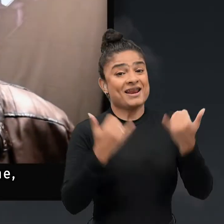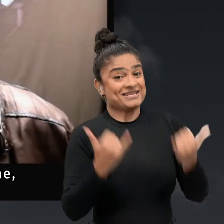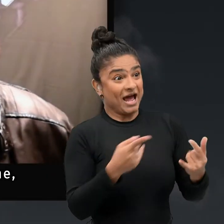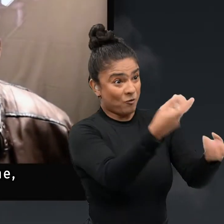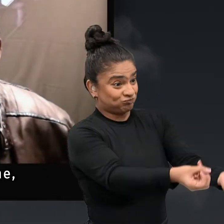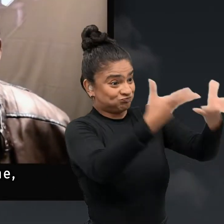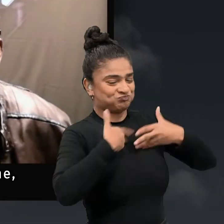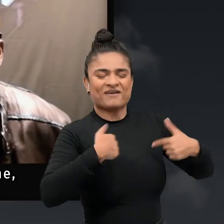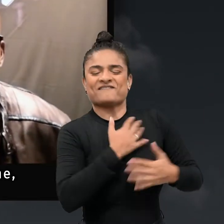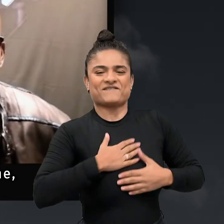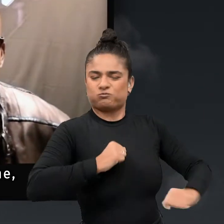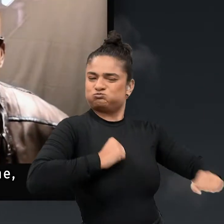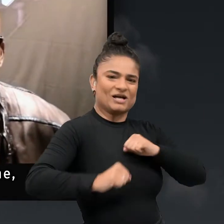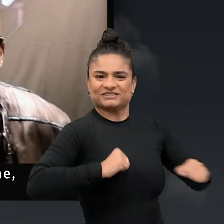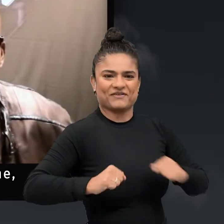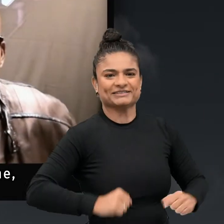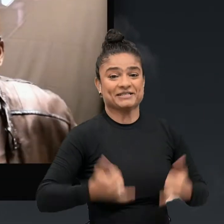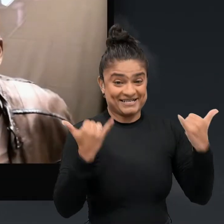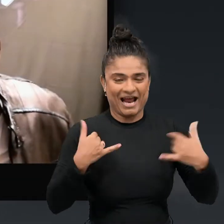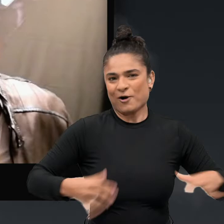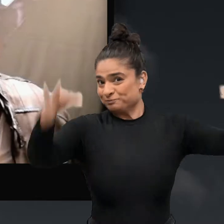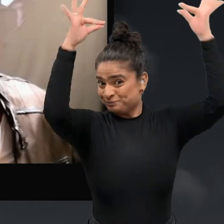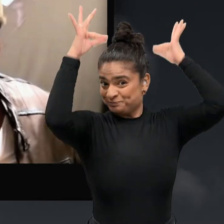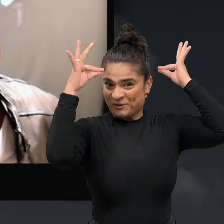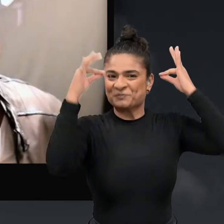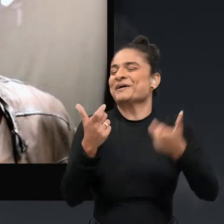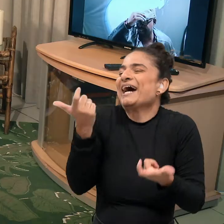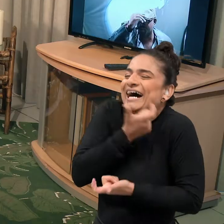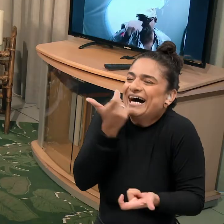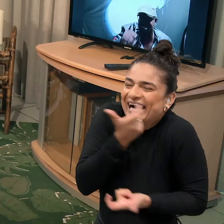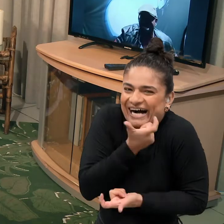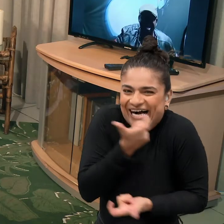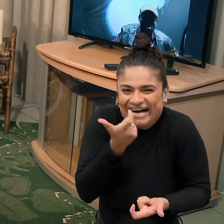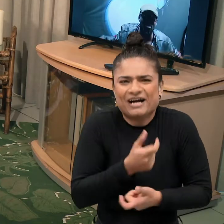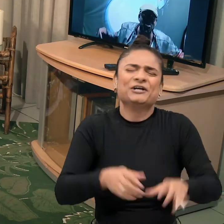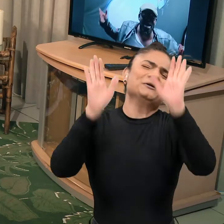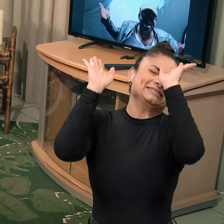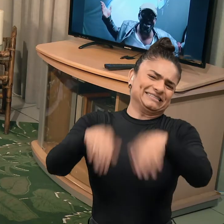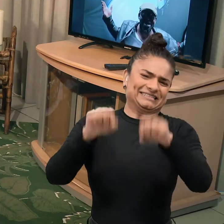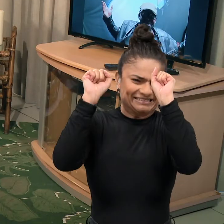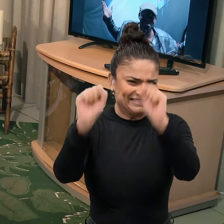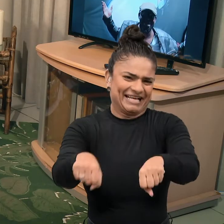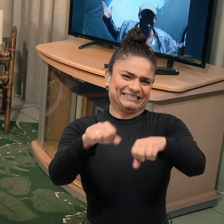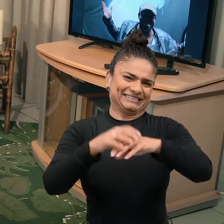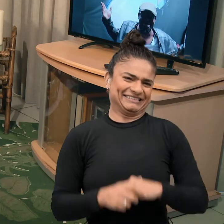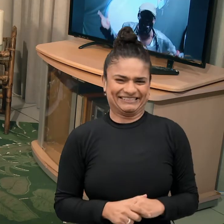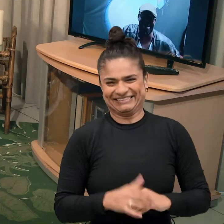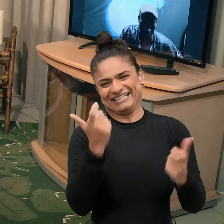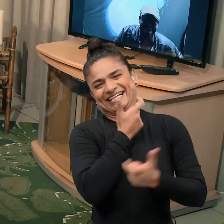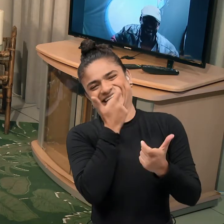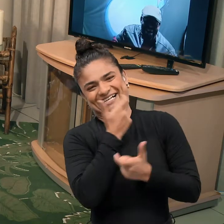And now that you have activated me, I can wear my hat, which you said I cannot wear.